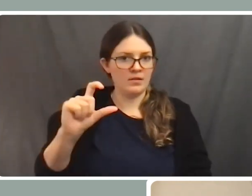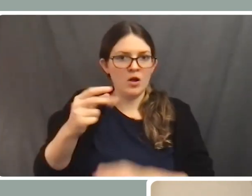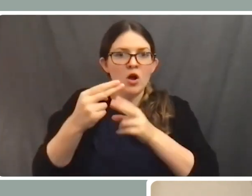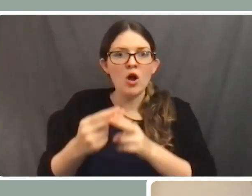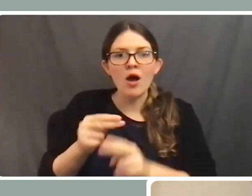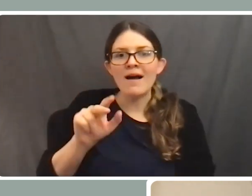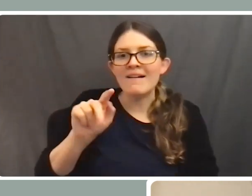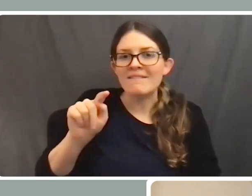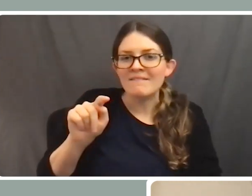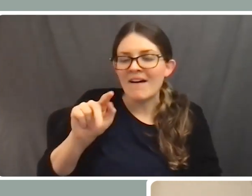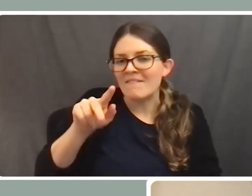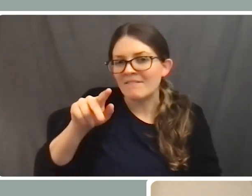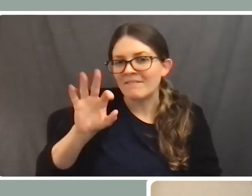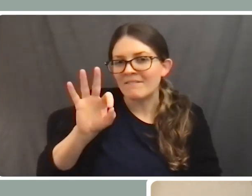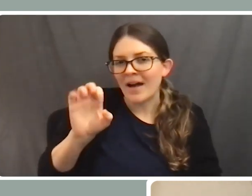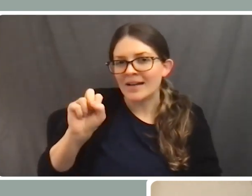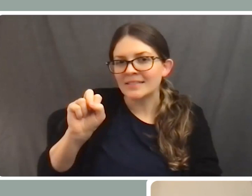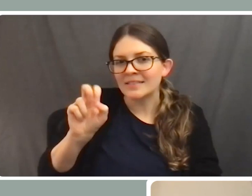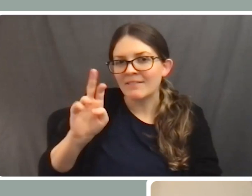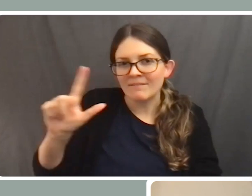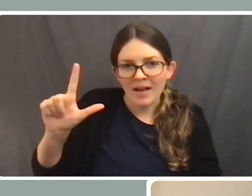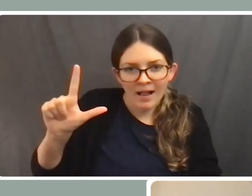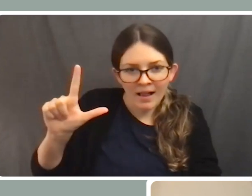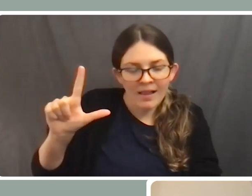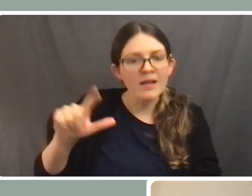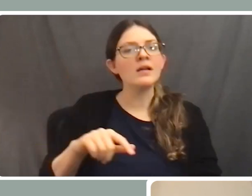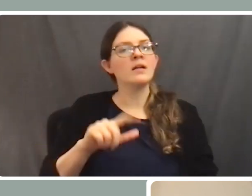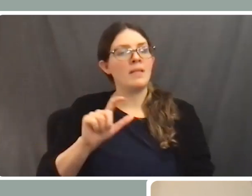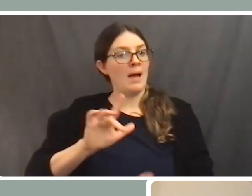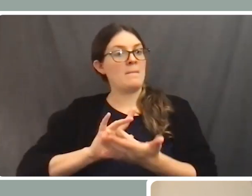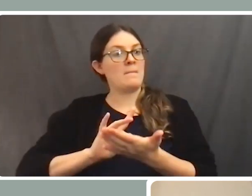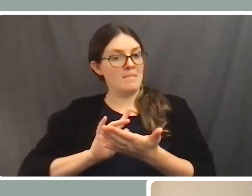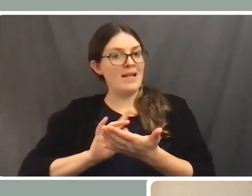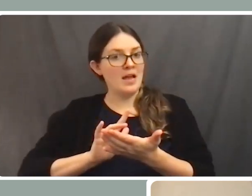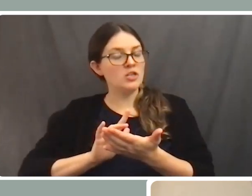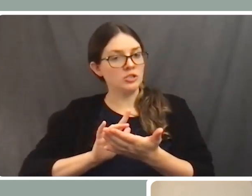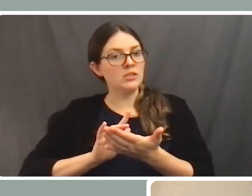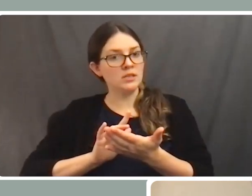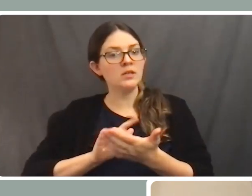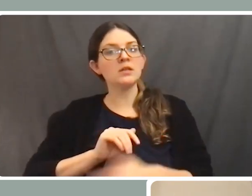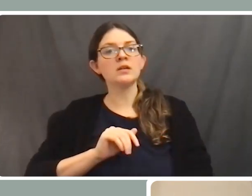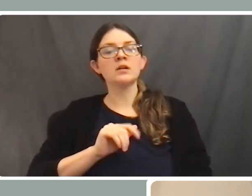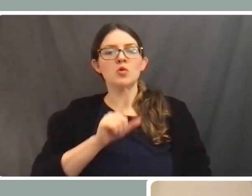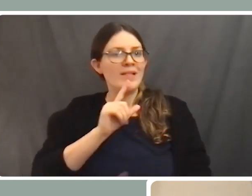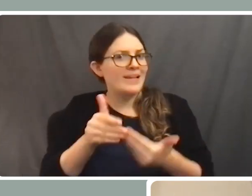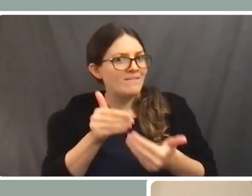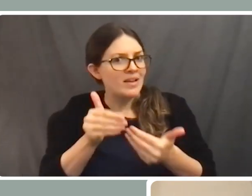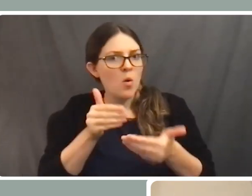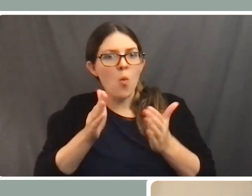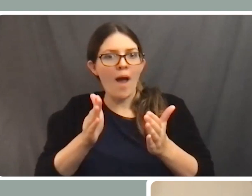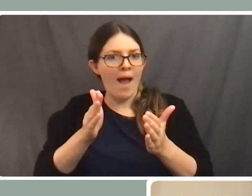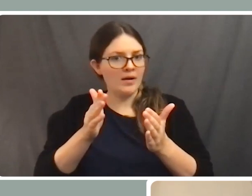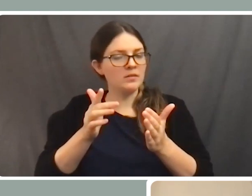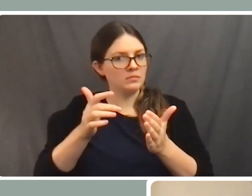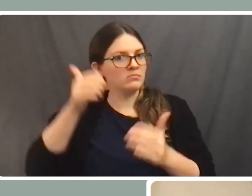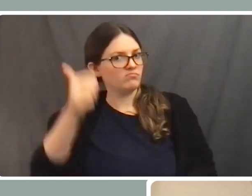Phesgo. And those are, many patients find that to be like a very convenient mode of administration.